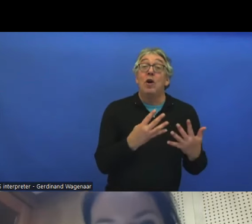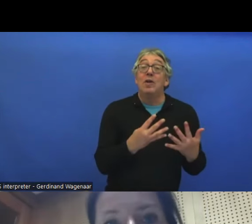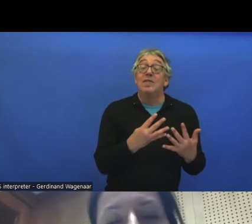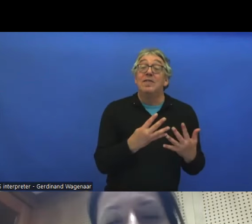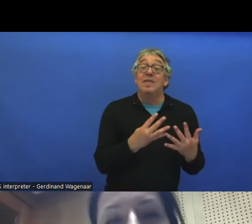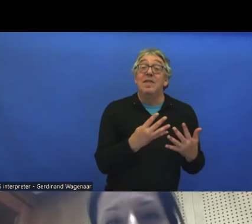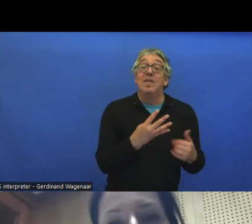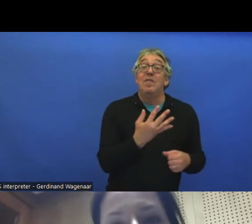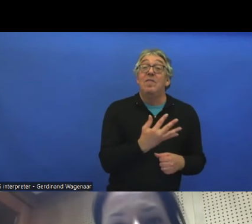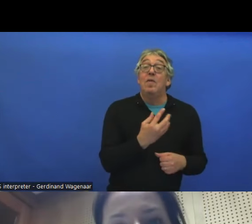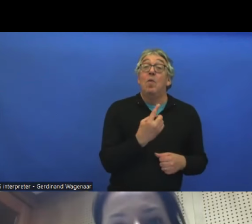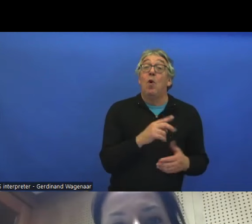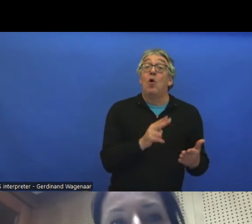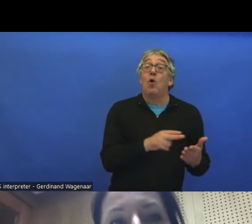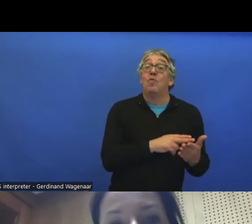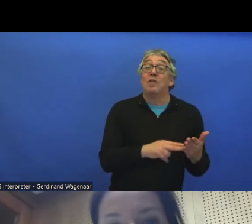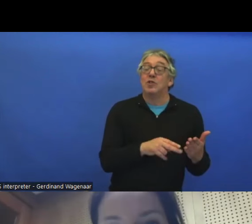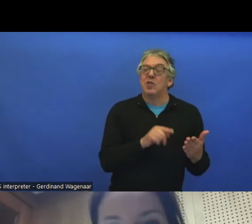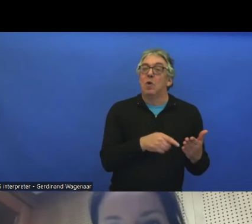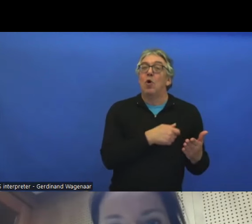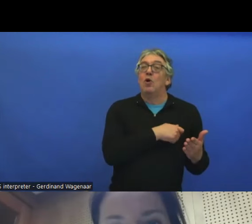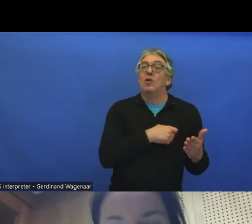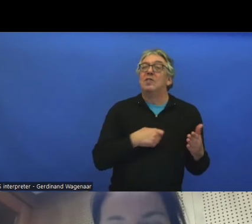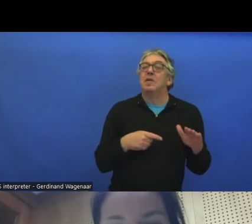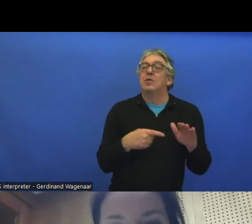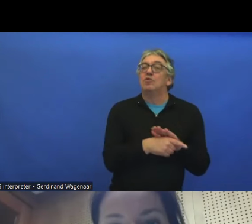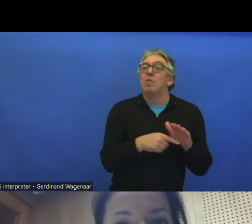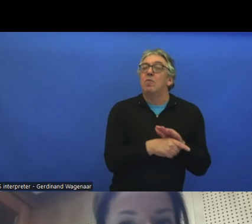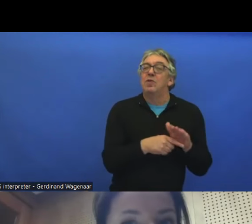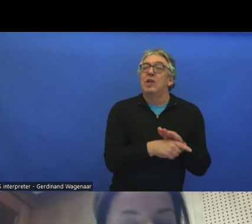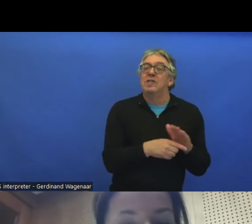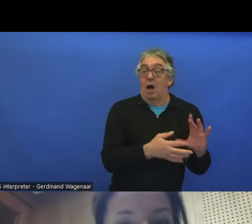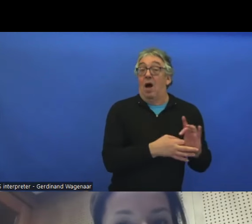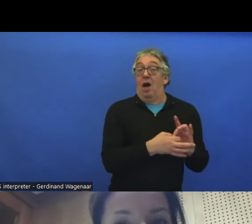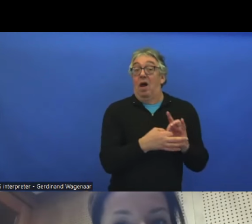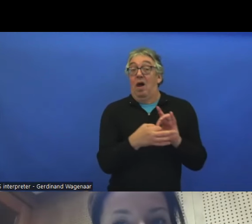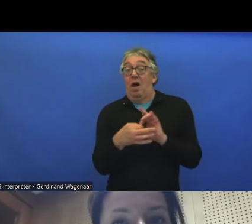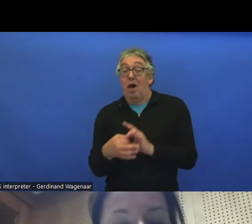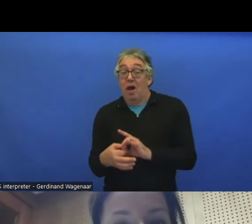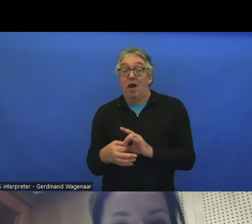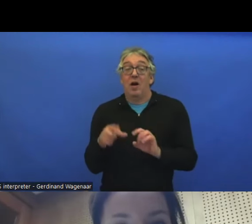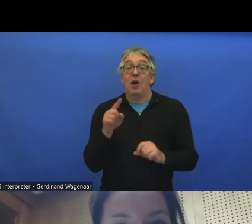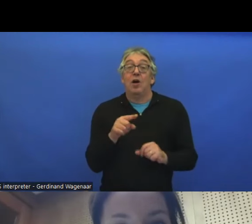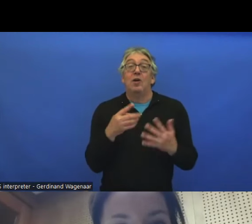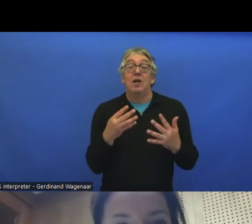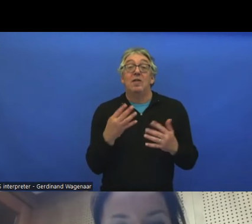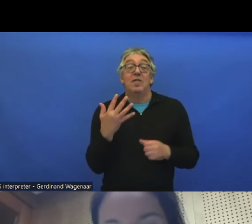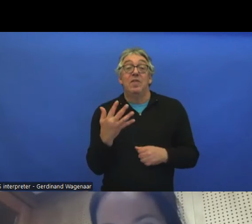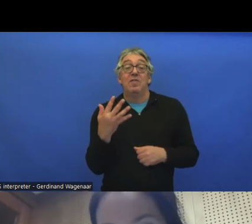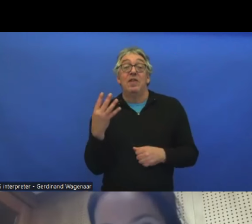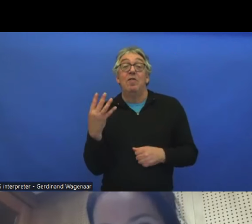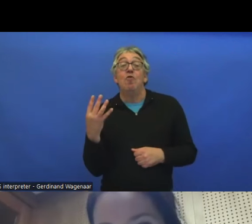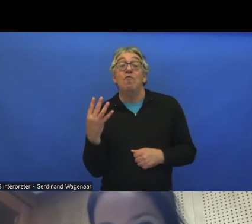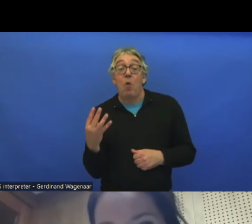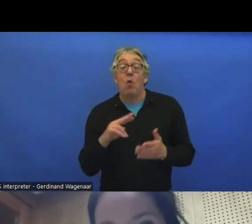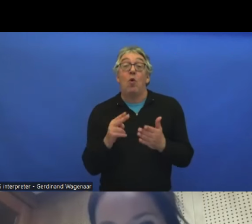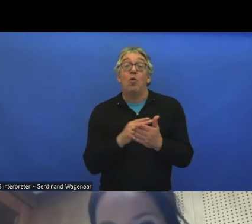1951 convention relating to the status of refugees. They were actually also drafted at the same time,